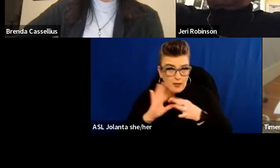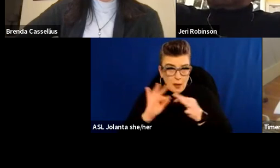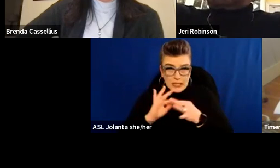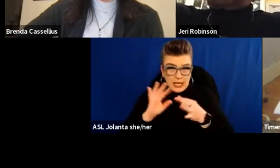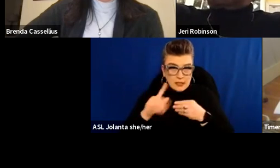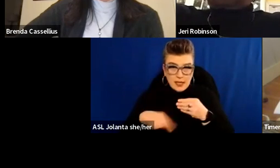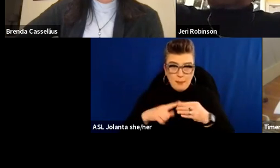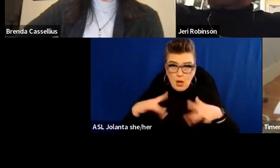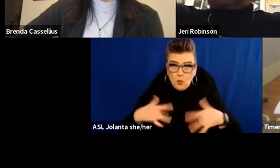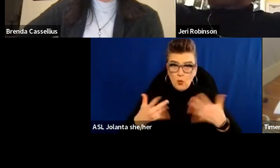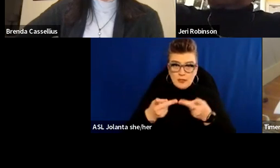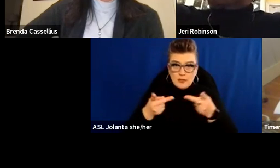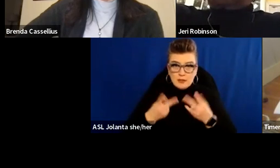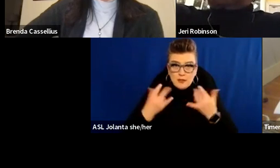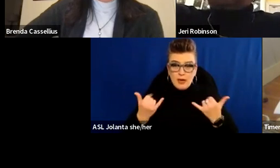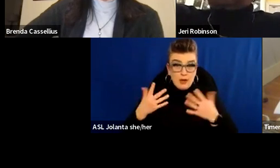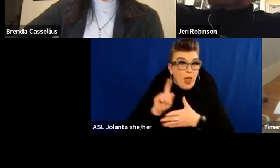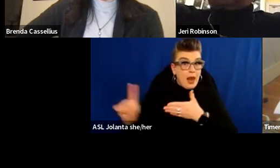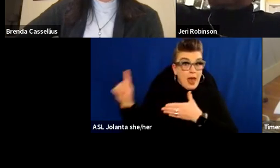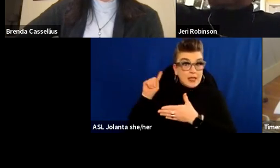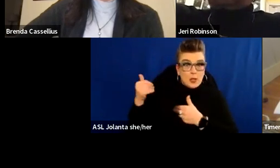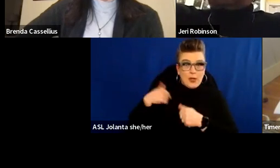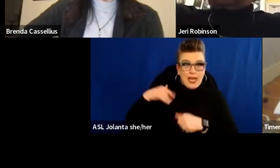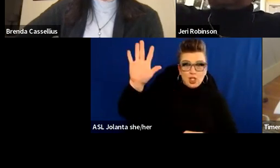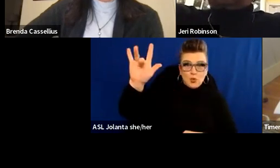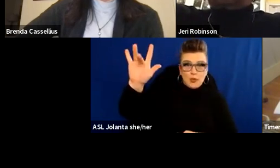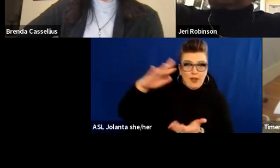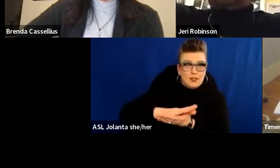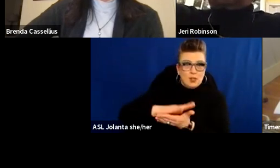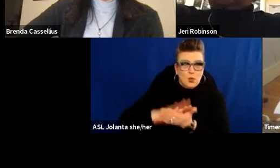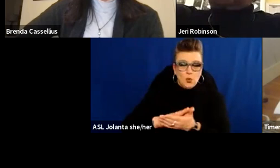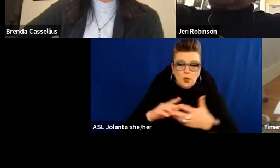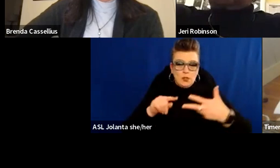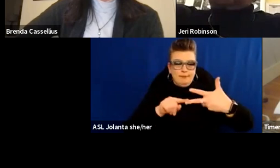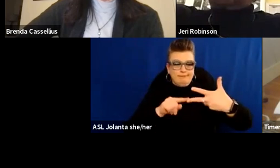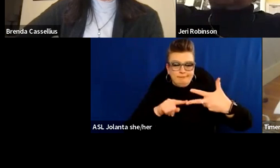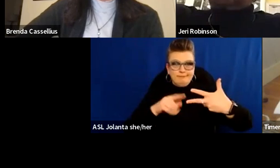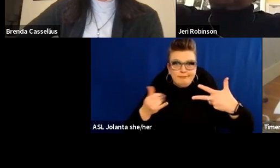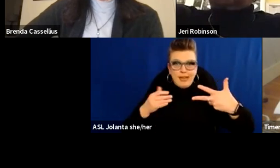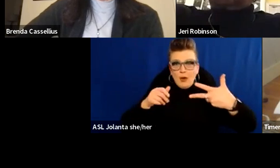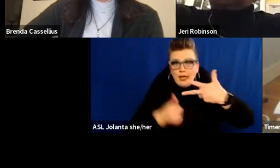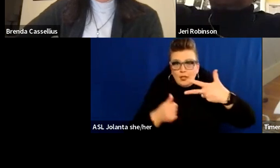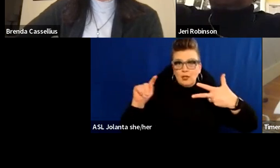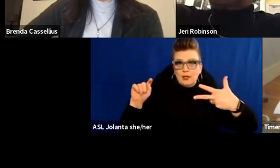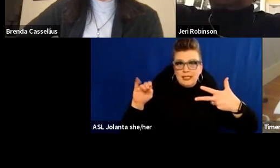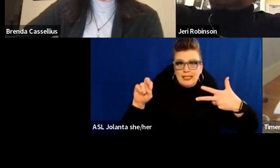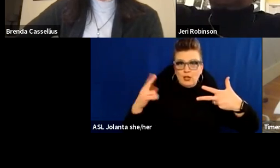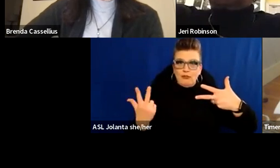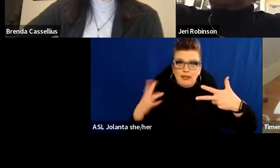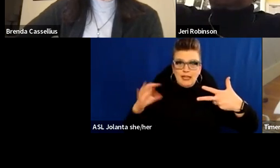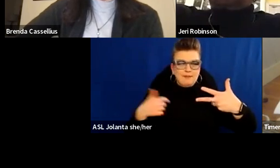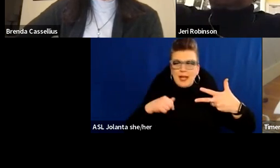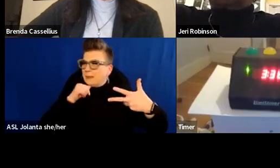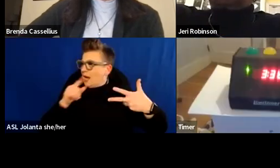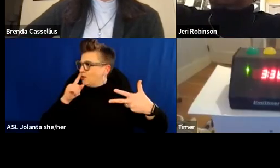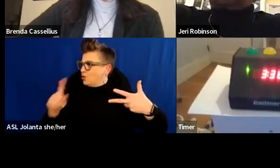on where we are know that last week we had 25 schools that were in tier 3 category that we were looking at i'm not sure what we're down to now of the number of